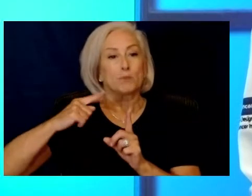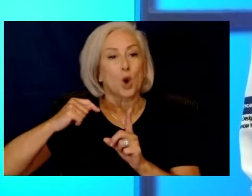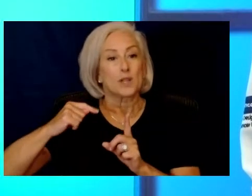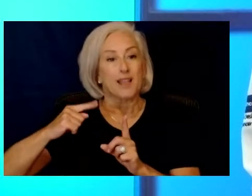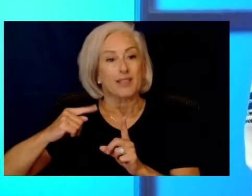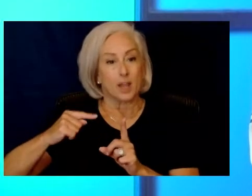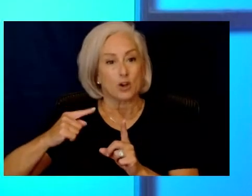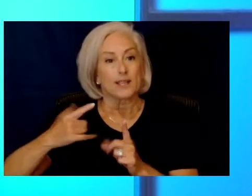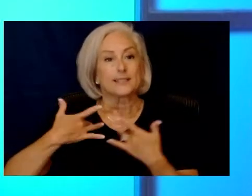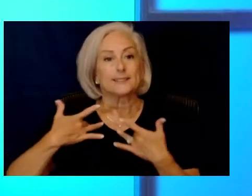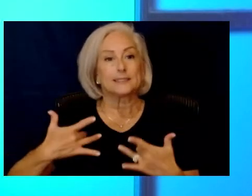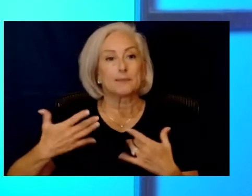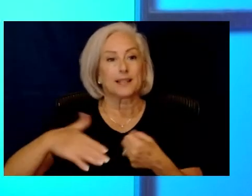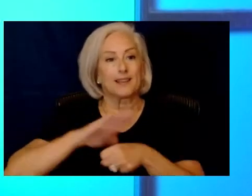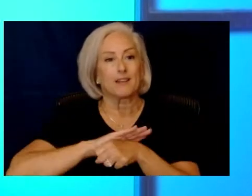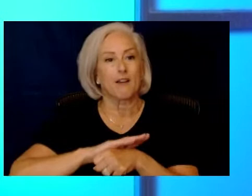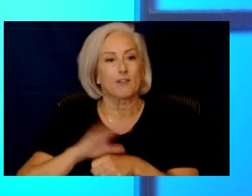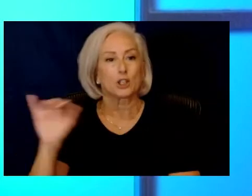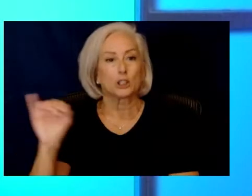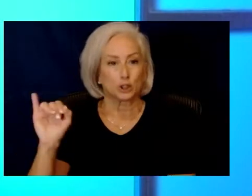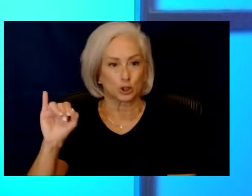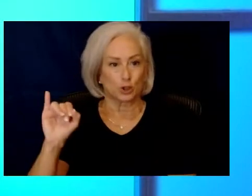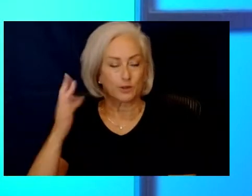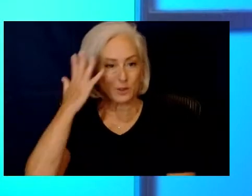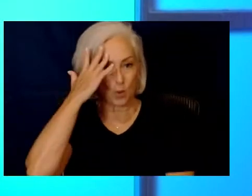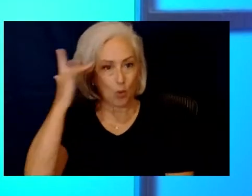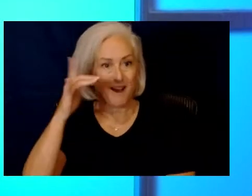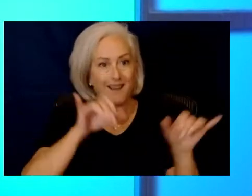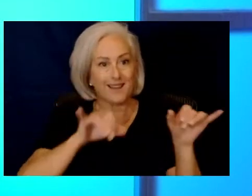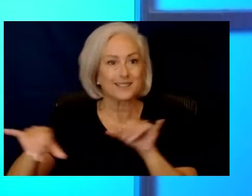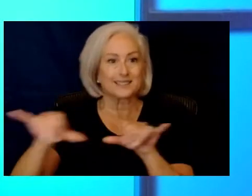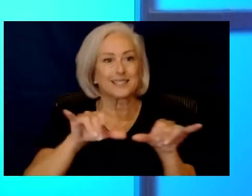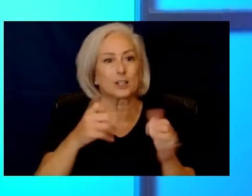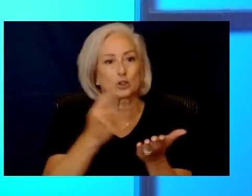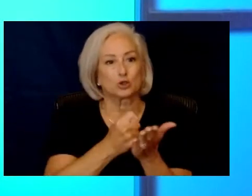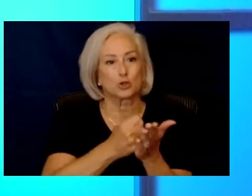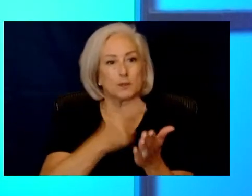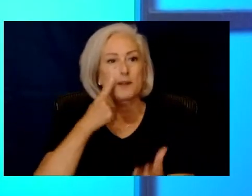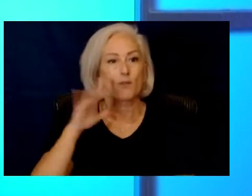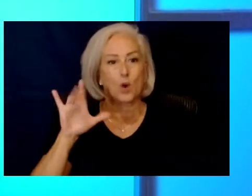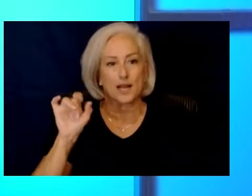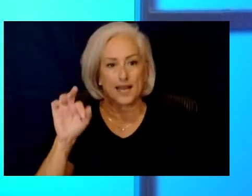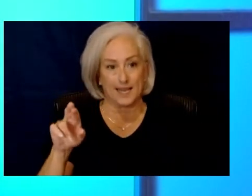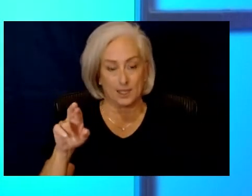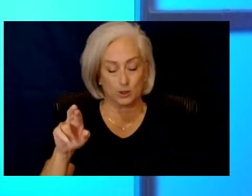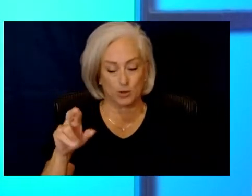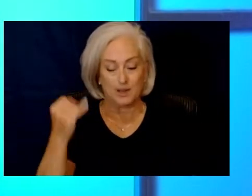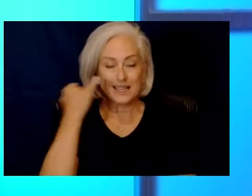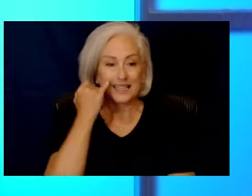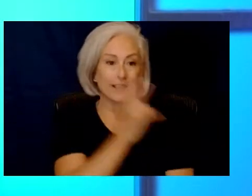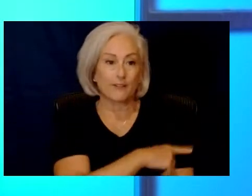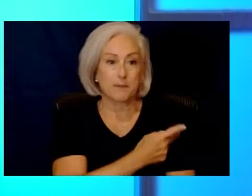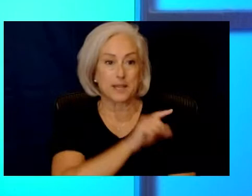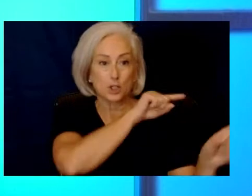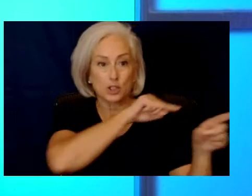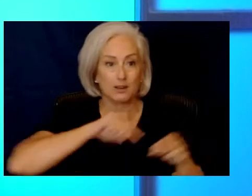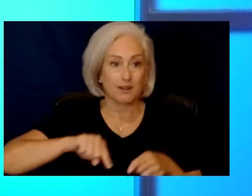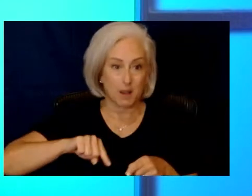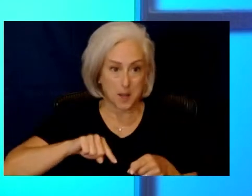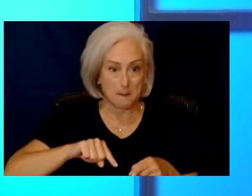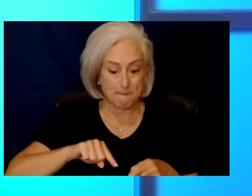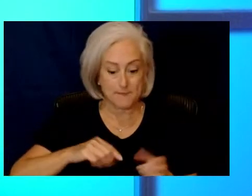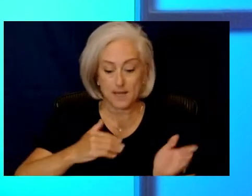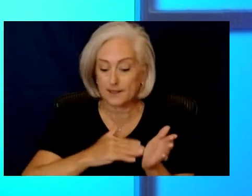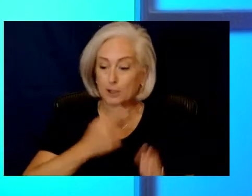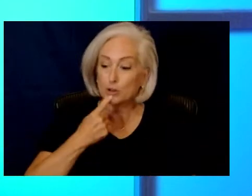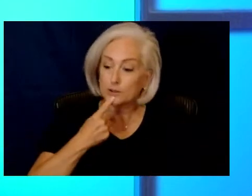by insurance because it is a standard treatment for cancer. And so when the patient comes in and if the doctor says, look, proton therapy